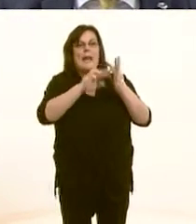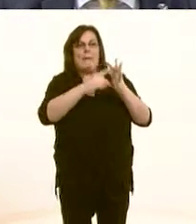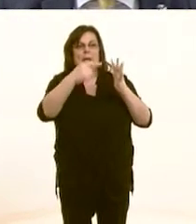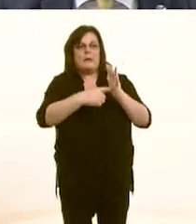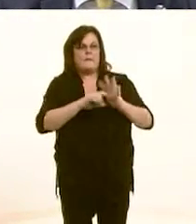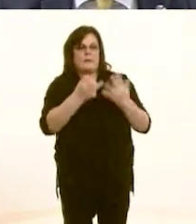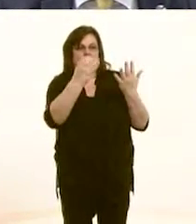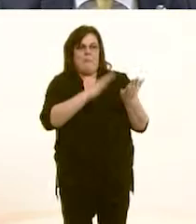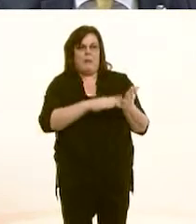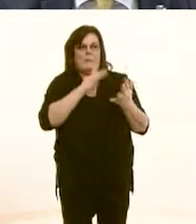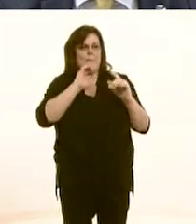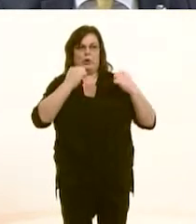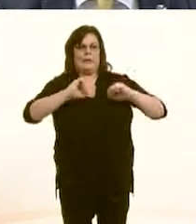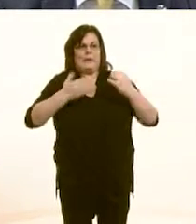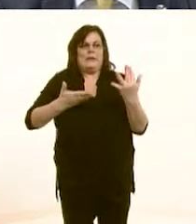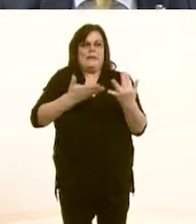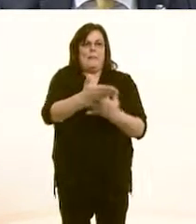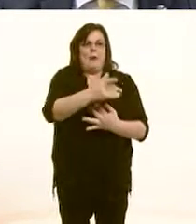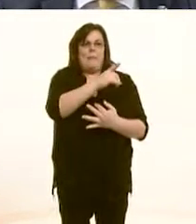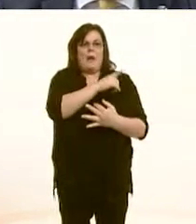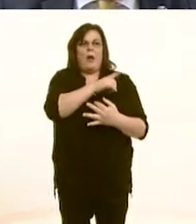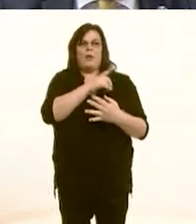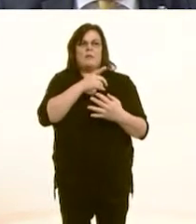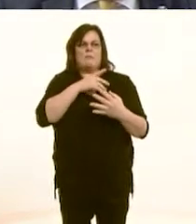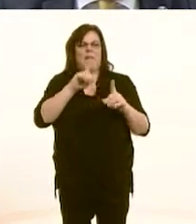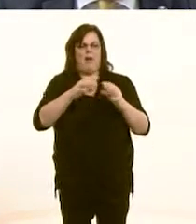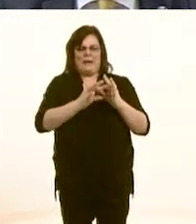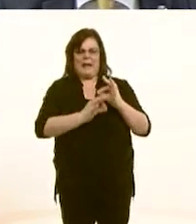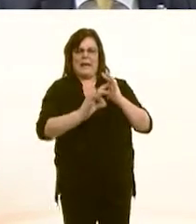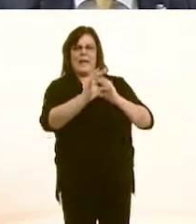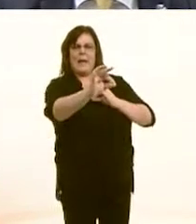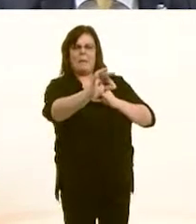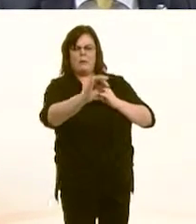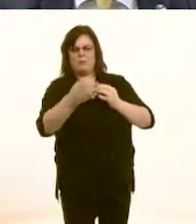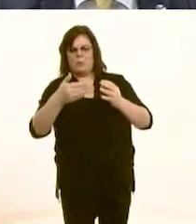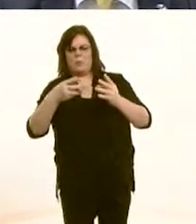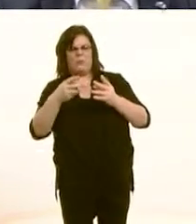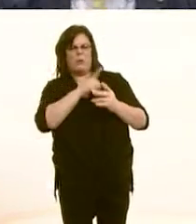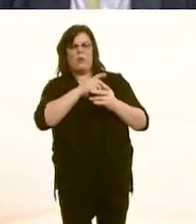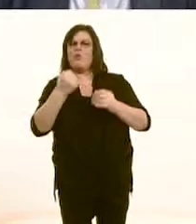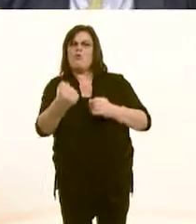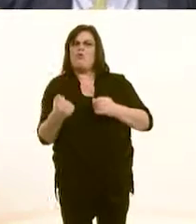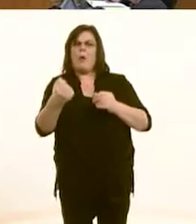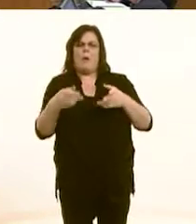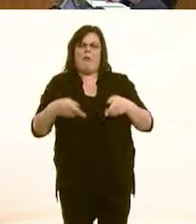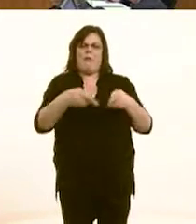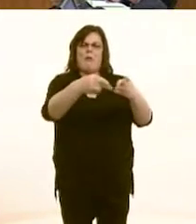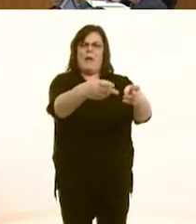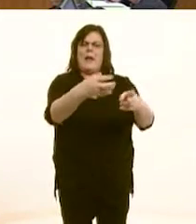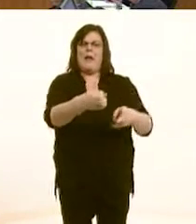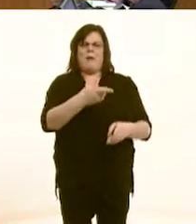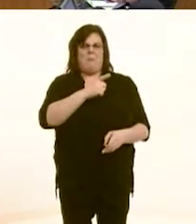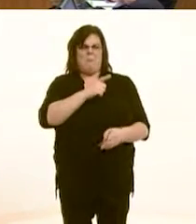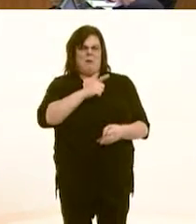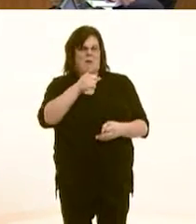because there appears to be a problem getting the cables across a railway line, which has been there since 1890. This doesn't augur well for